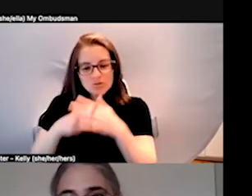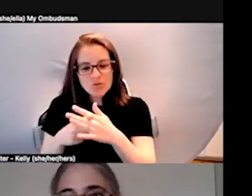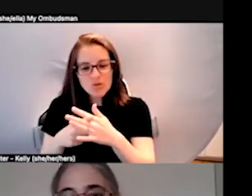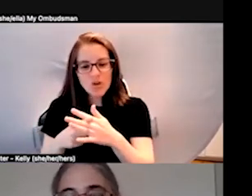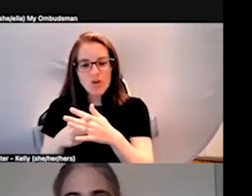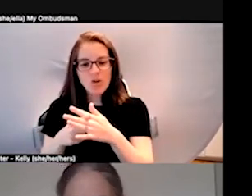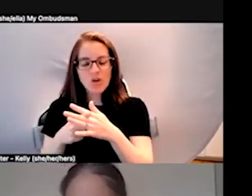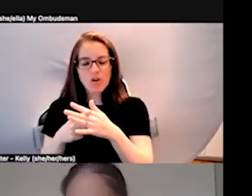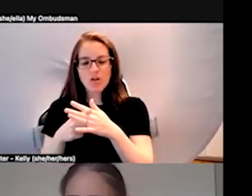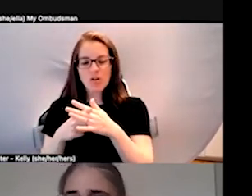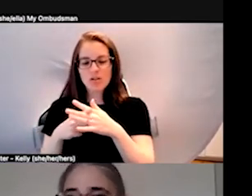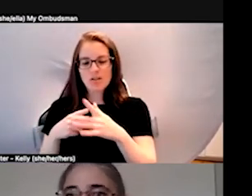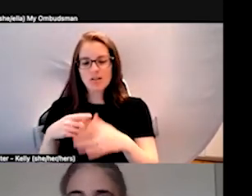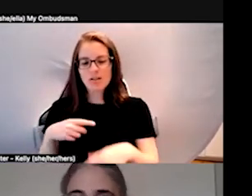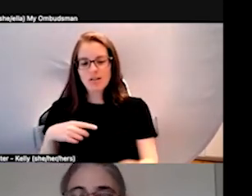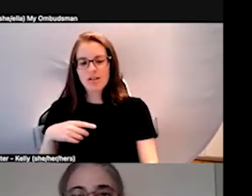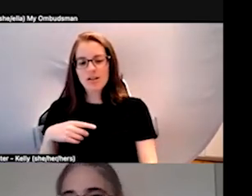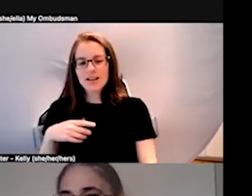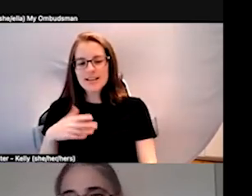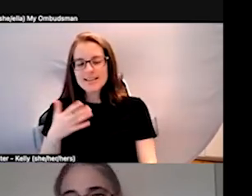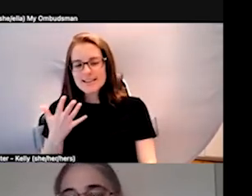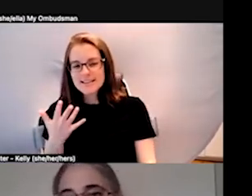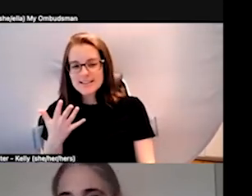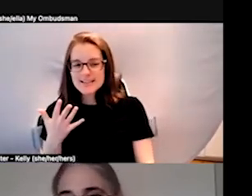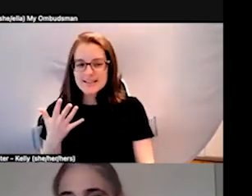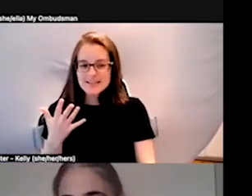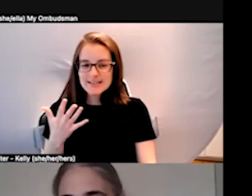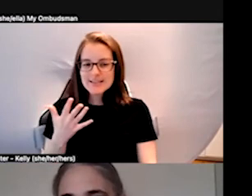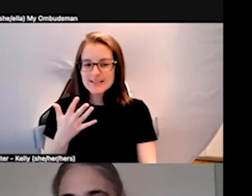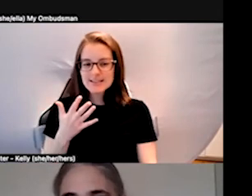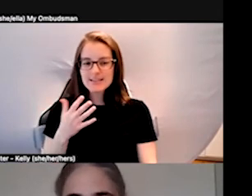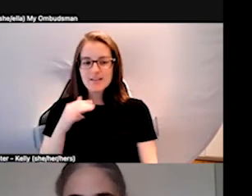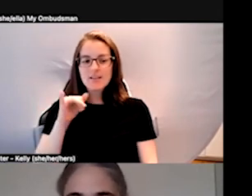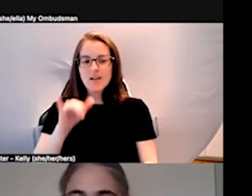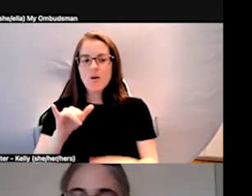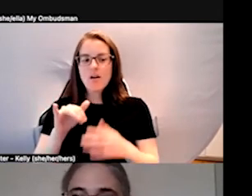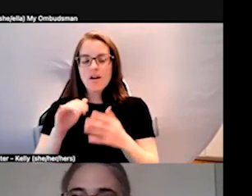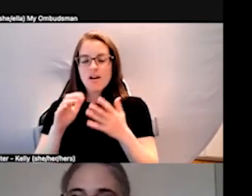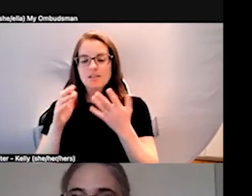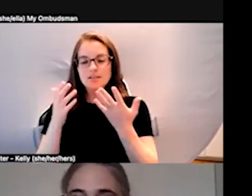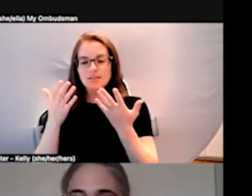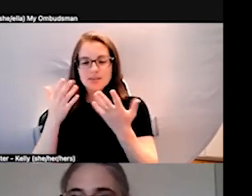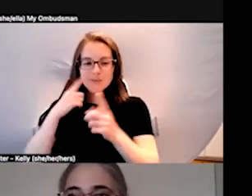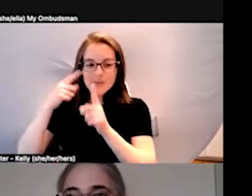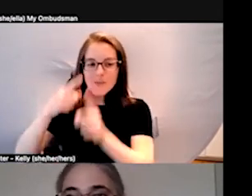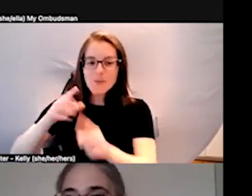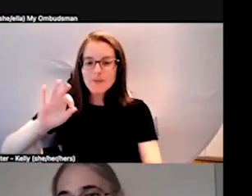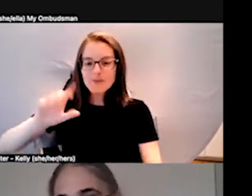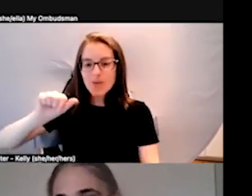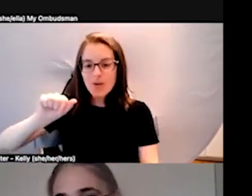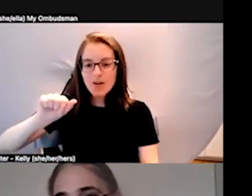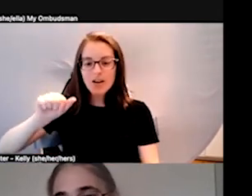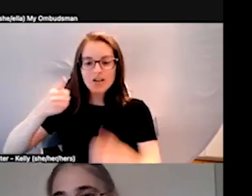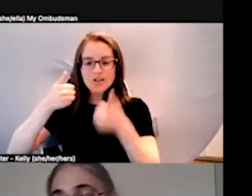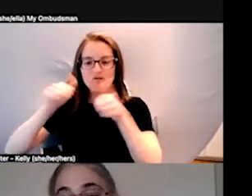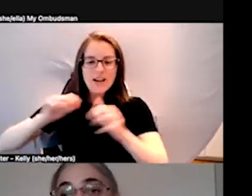see some movement. There was an effort in Florida relatively recently to try to restrict Medicaid